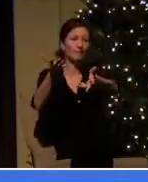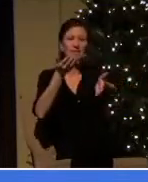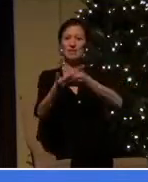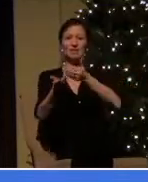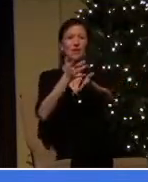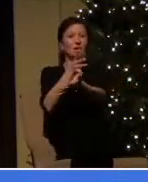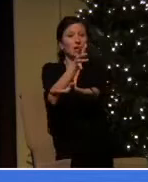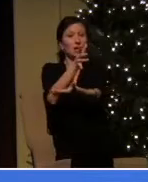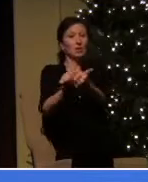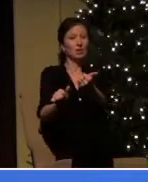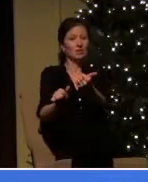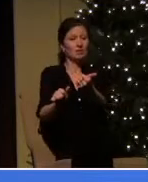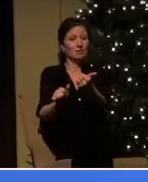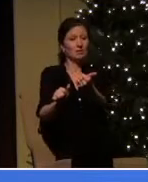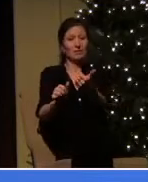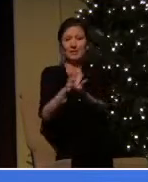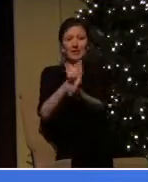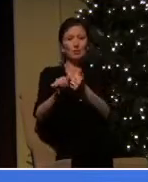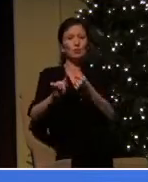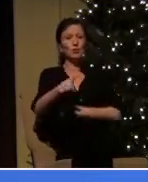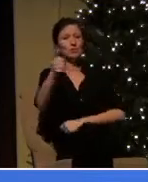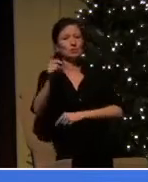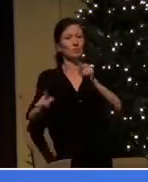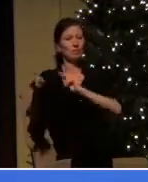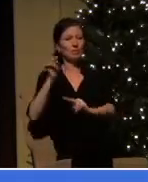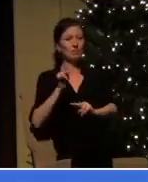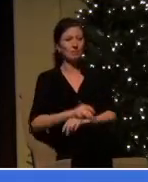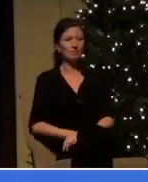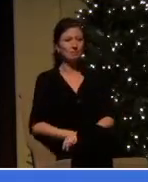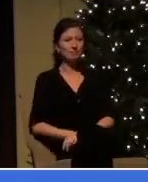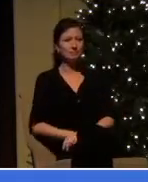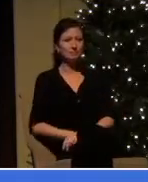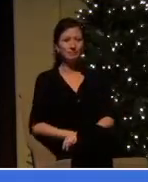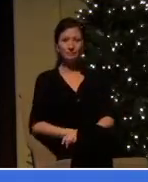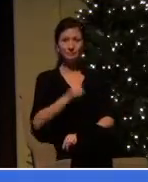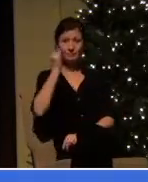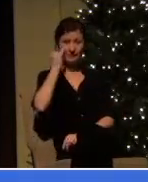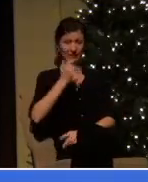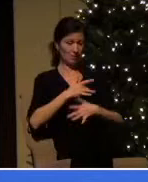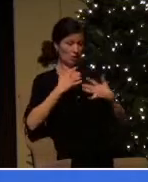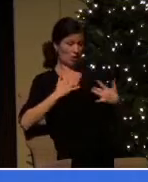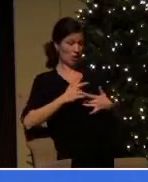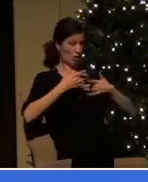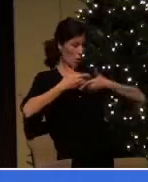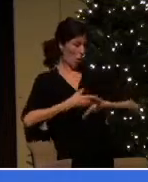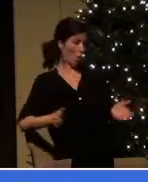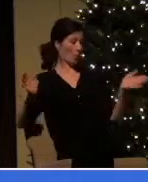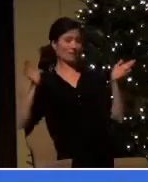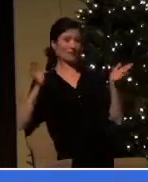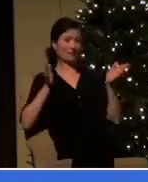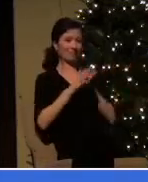to other people. Isn't that true? How many of us have learned that if you live with your heart wide open and you're trying to pursue